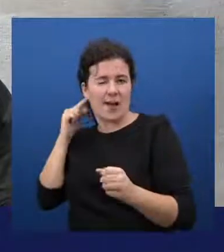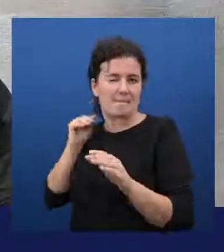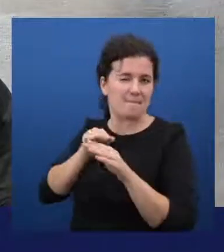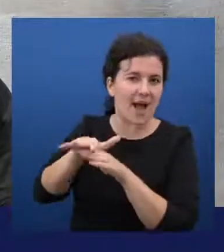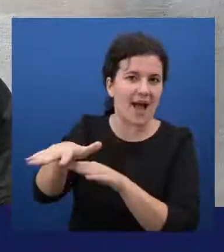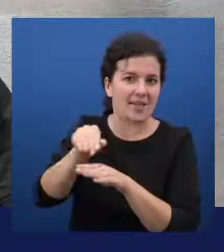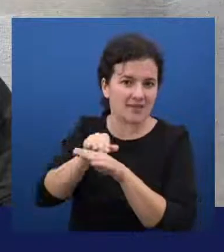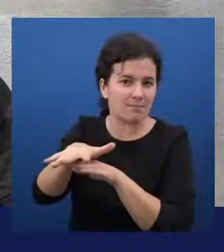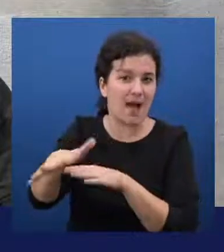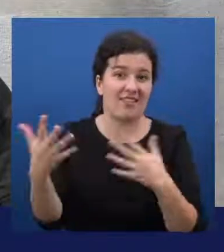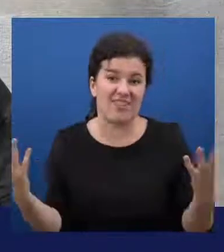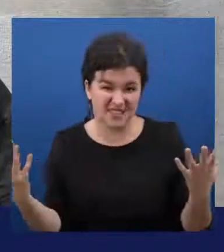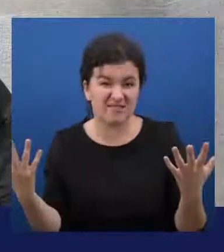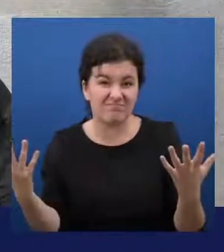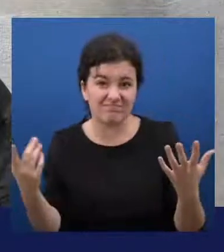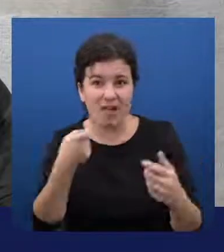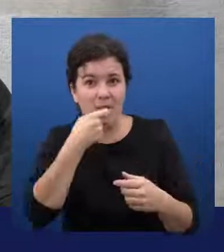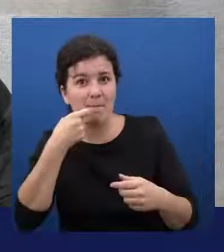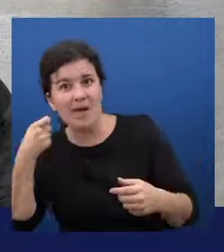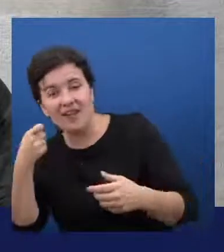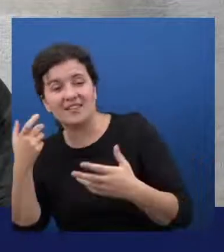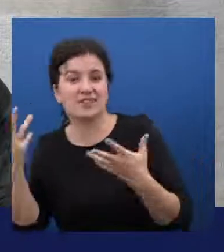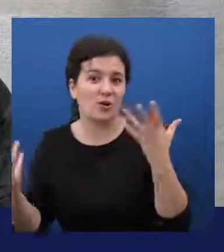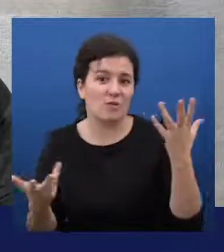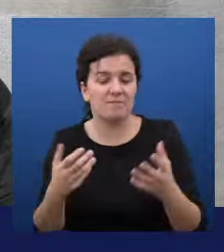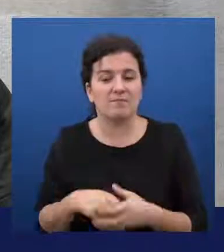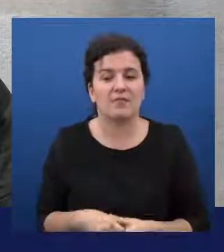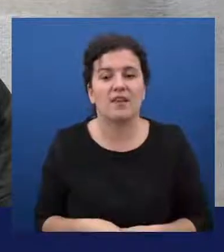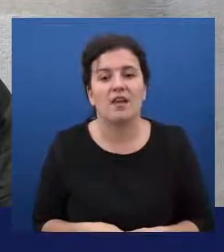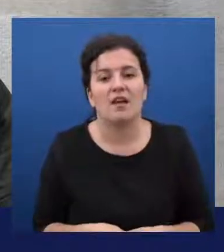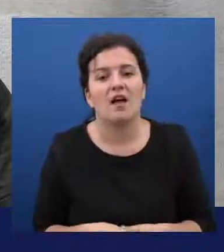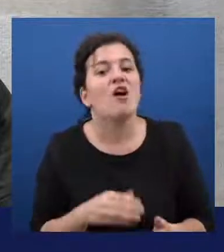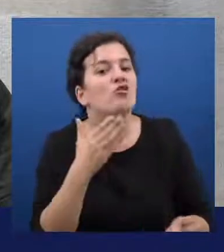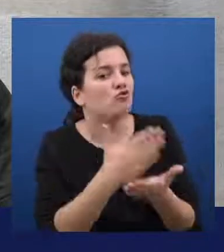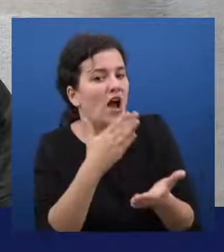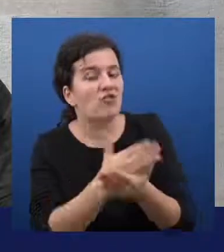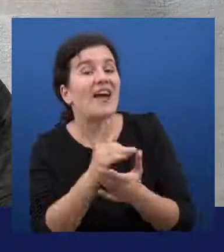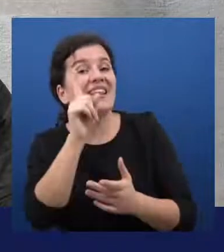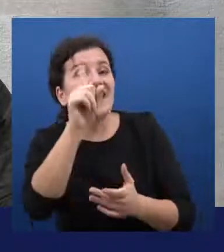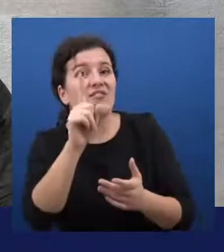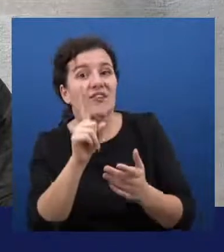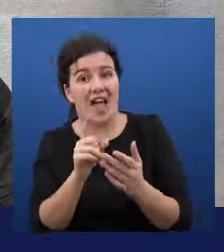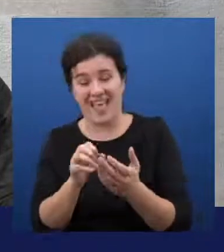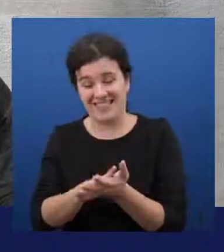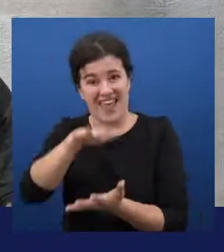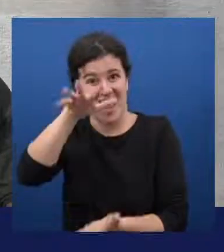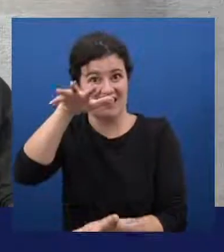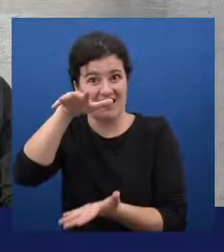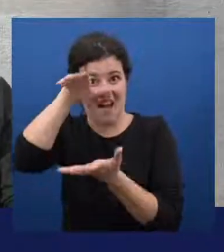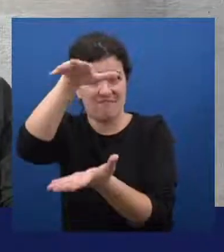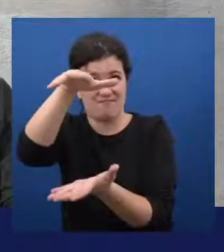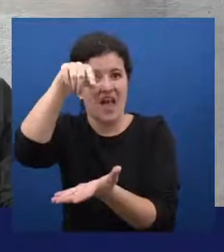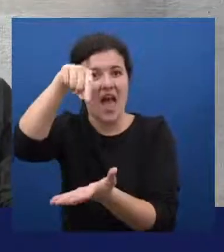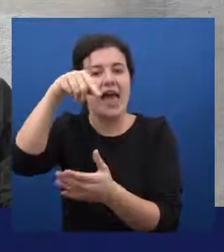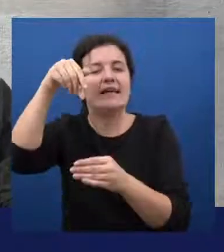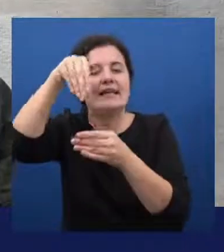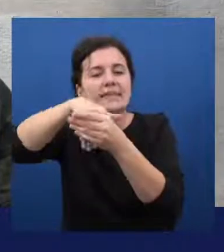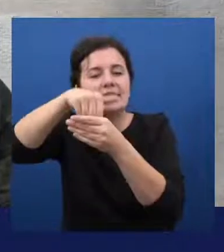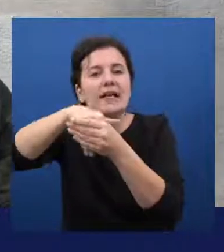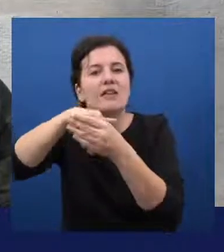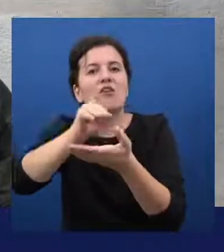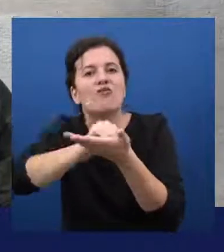sheet concept is great in the sense that at least you're writing down your bias, or what you believe your bias is. I think that's also